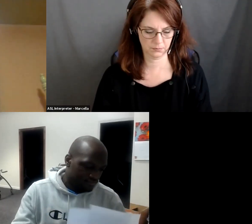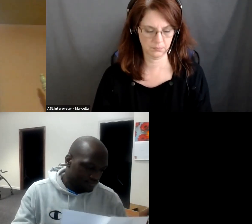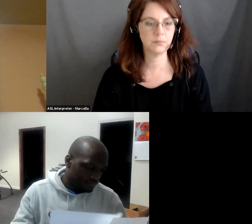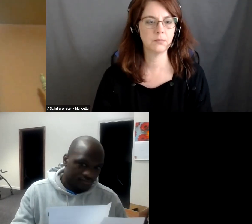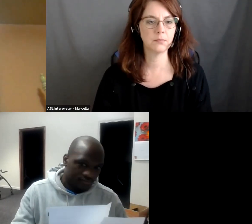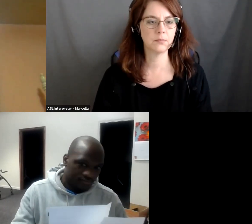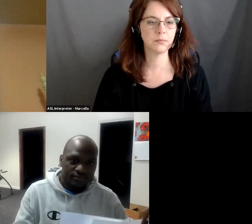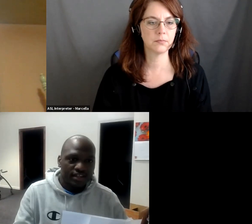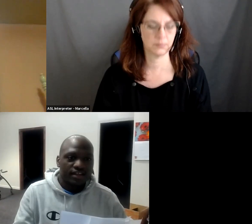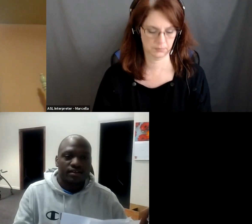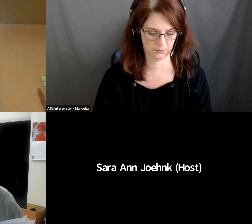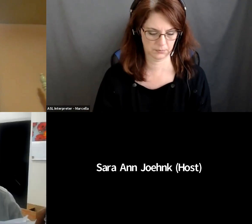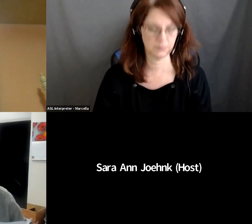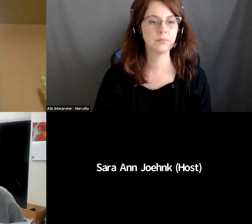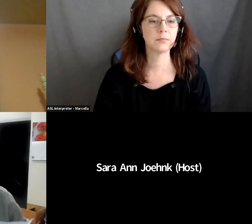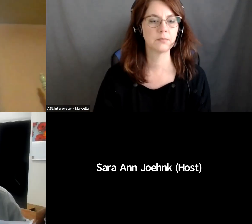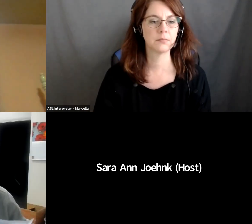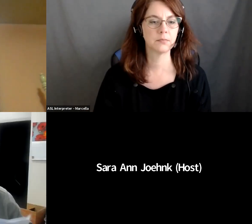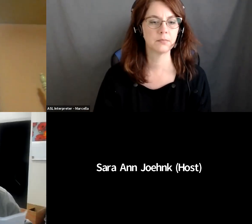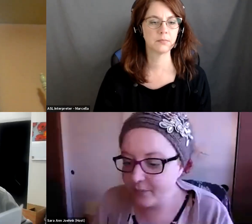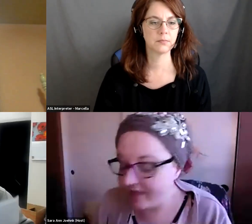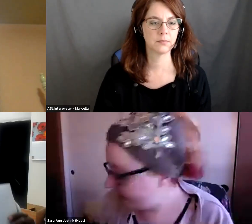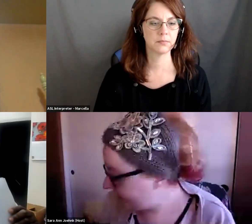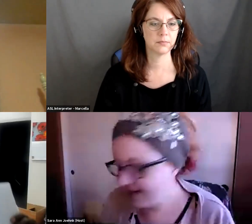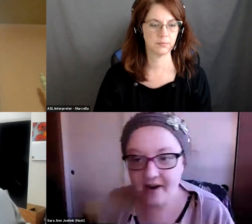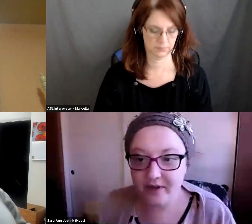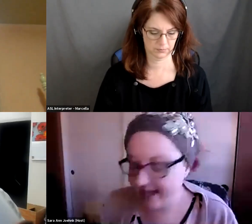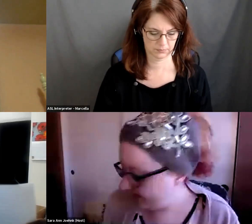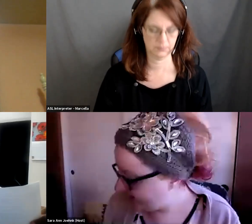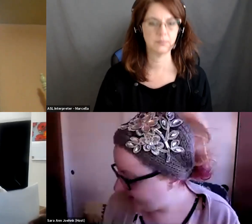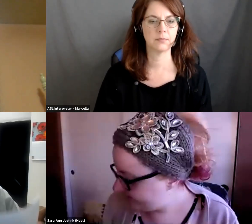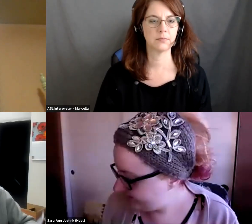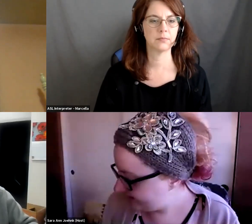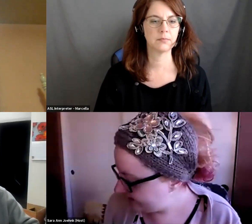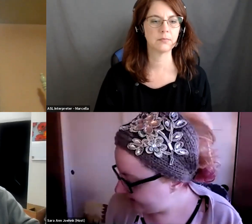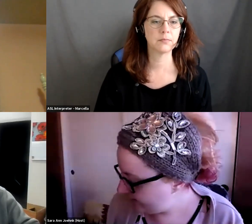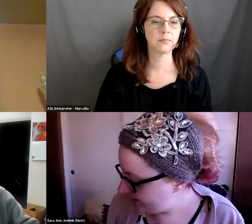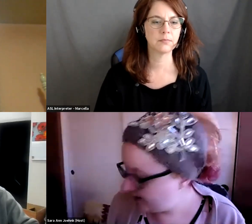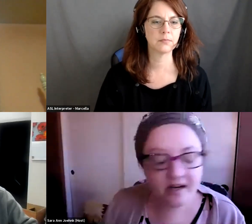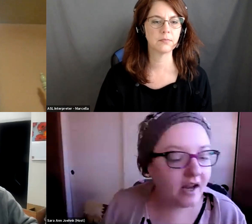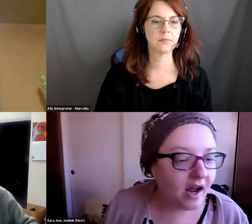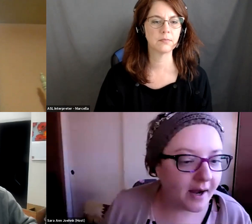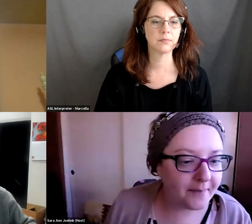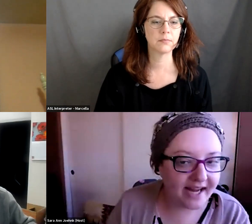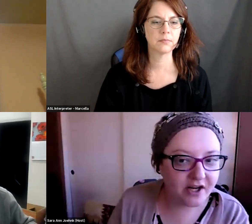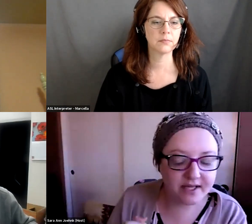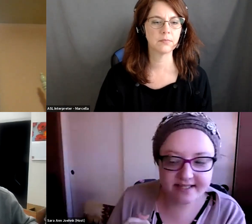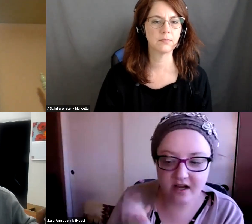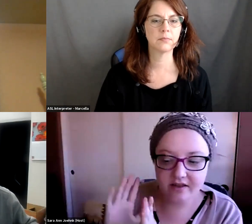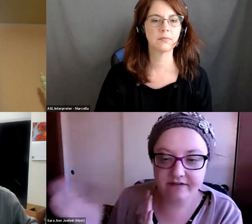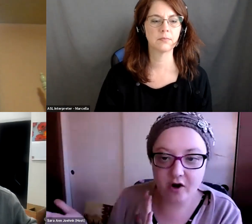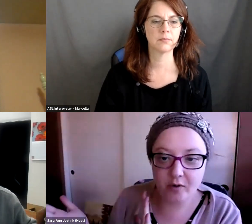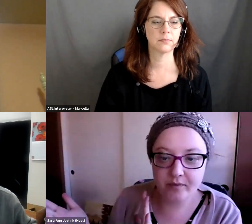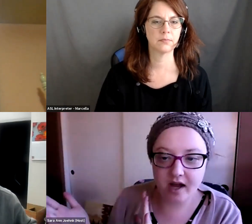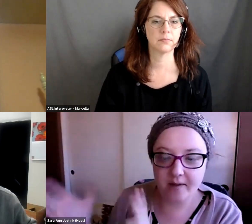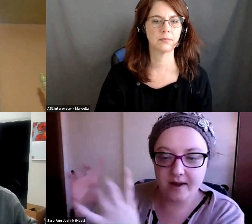Oh, was that Mary? Yeah. There is one thing I would like a little tech help on. I noticed on